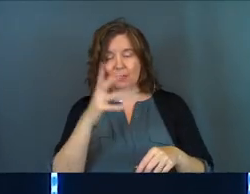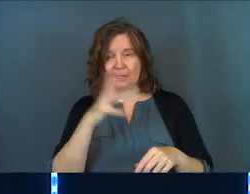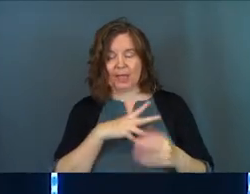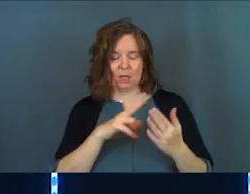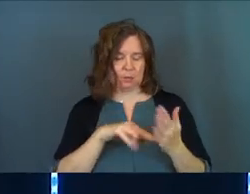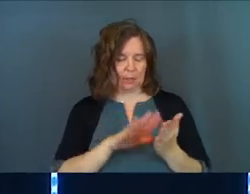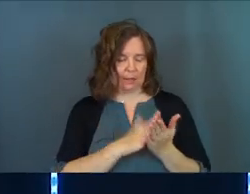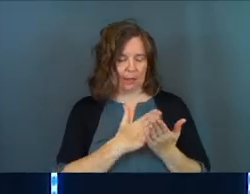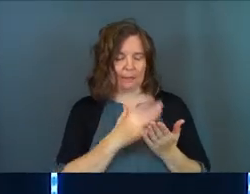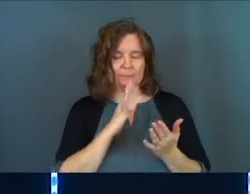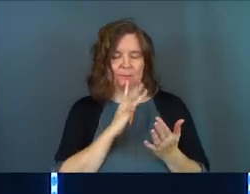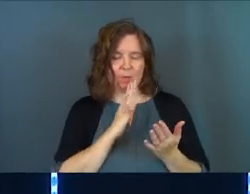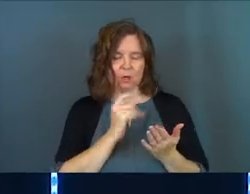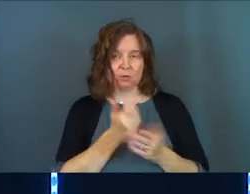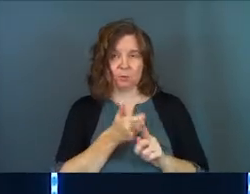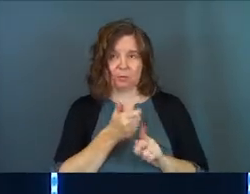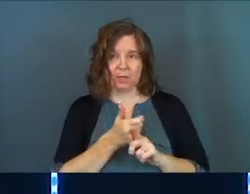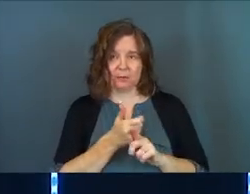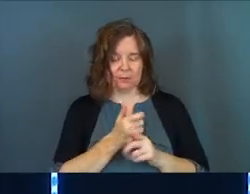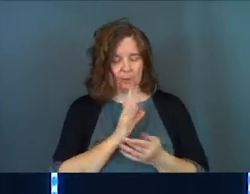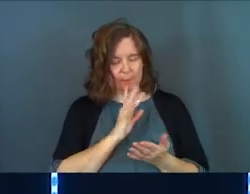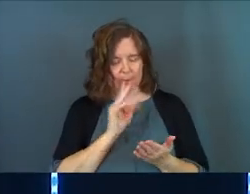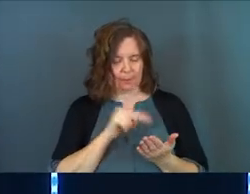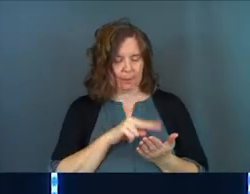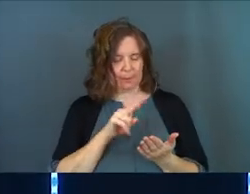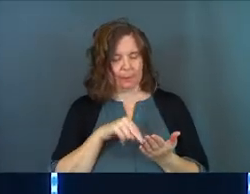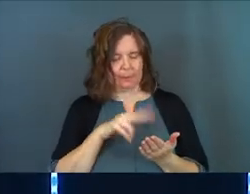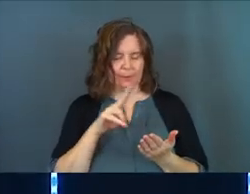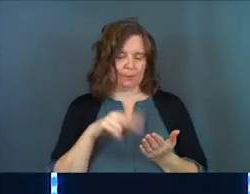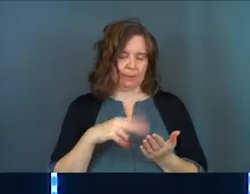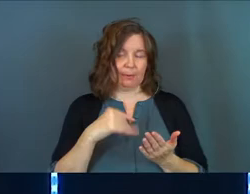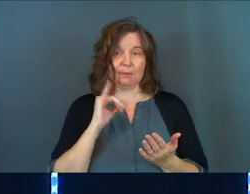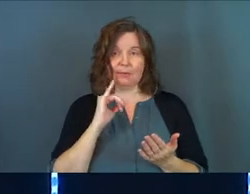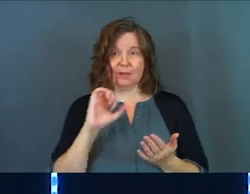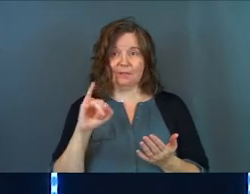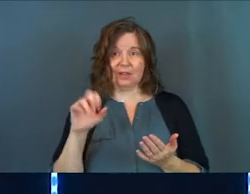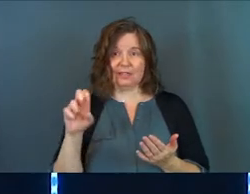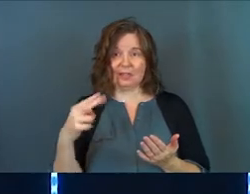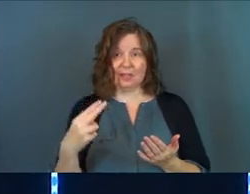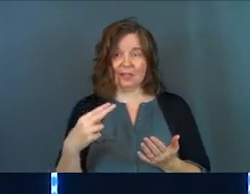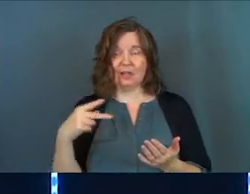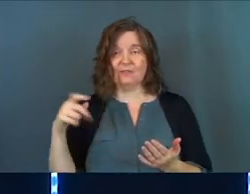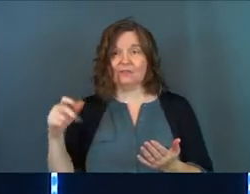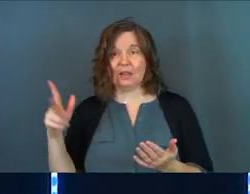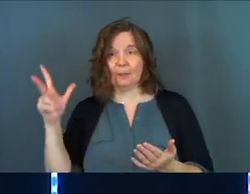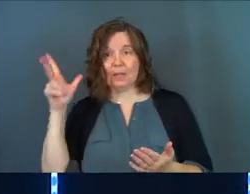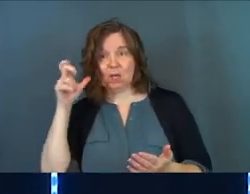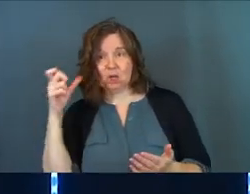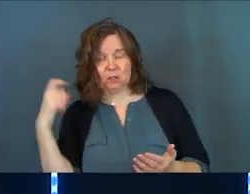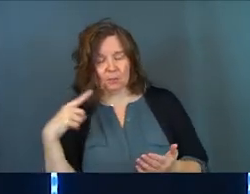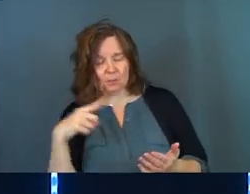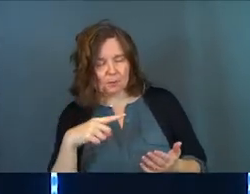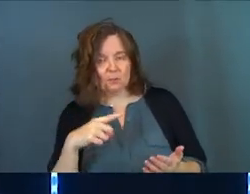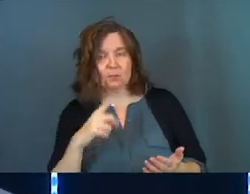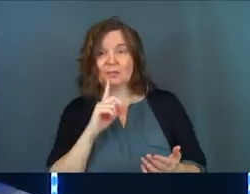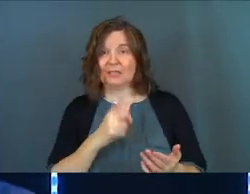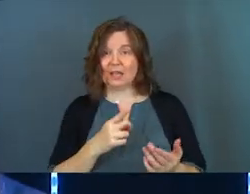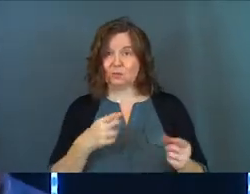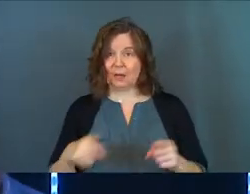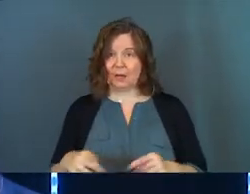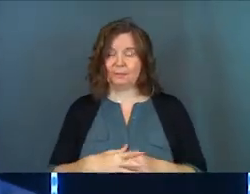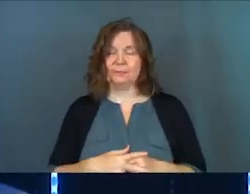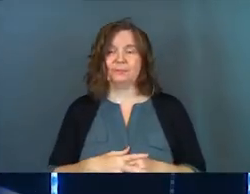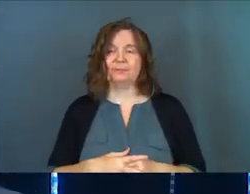guy's reading his Bible out loud from his carriage, and he's reading the book of Isaiah, and Philip overhears him. So here's the